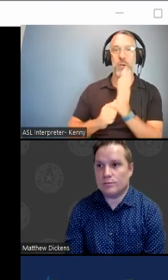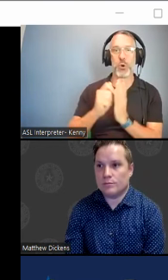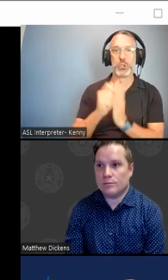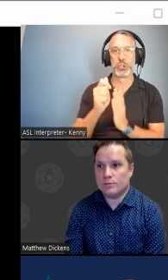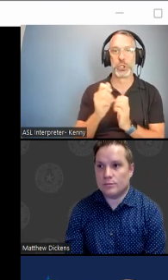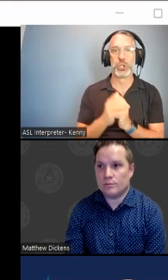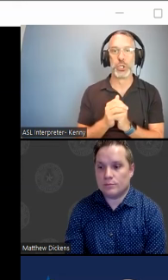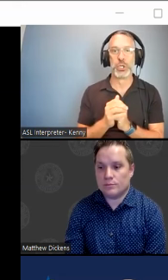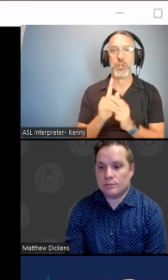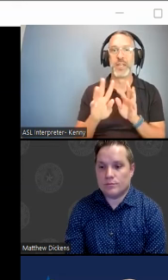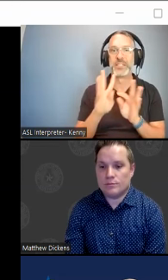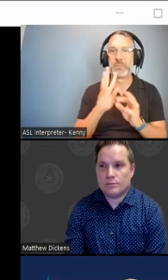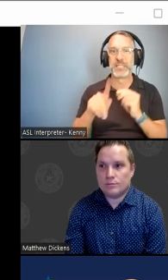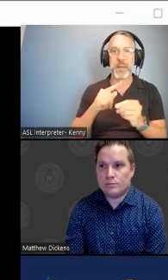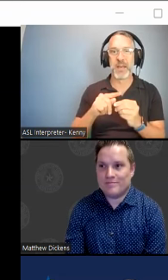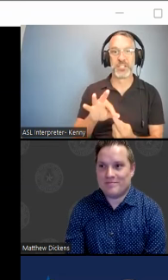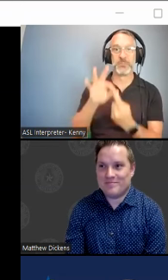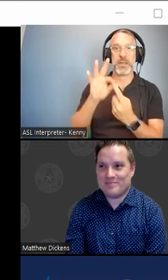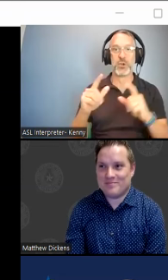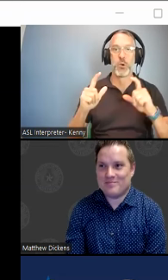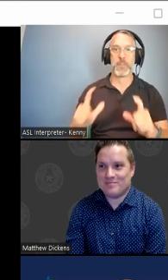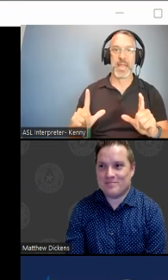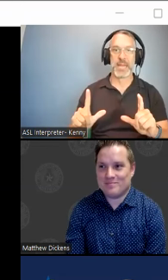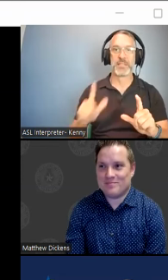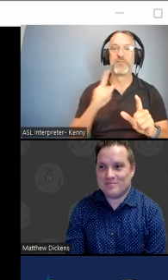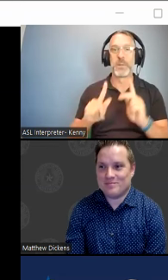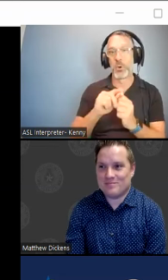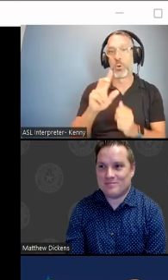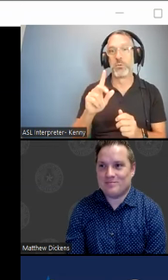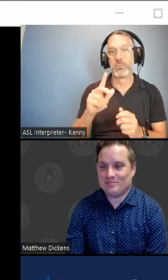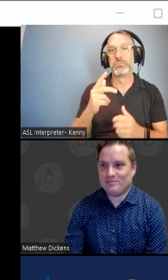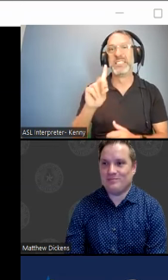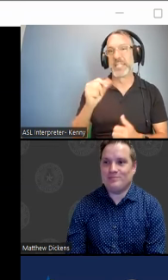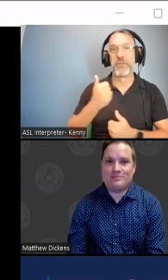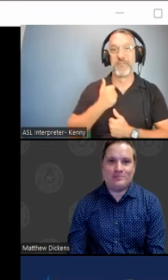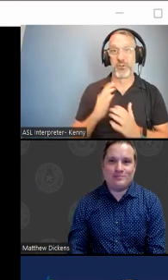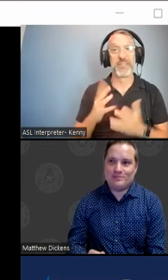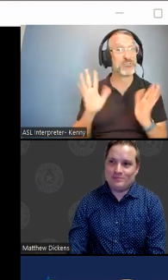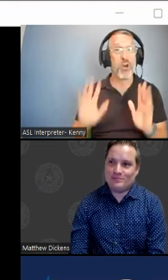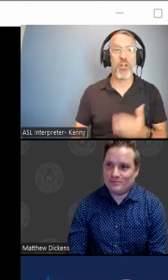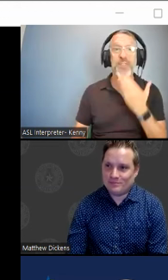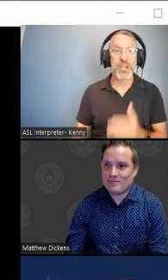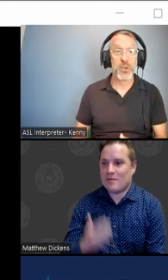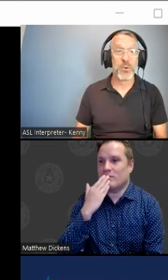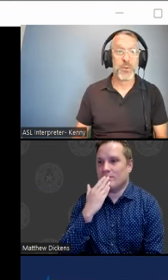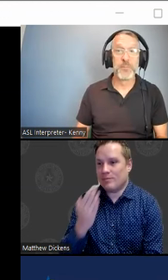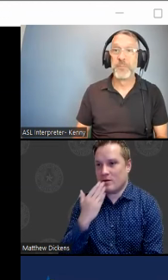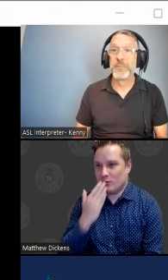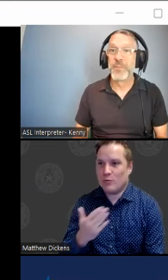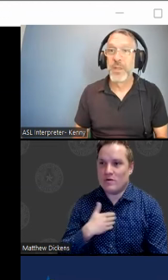that speaks to the special plates for disabled veterans. So that's all I have. Thank you.